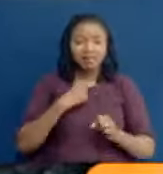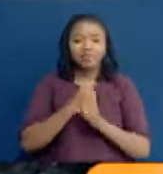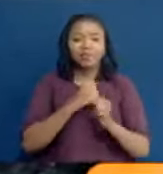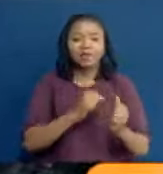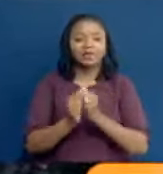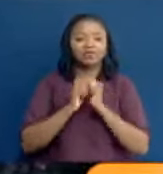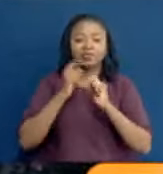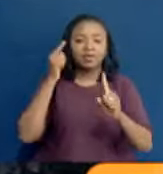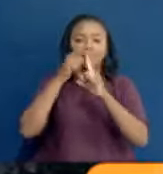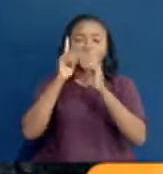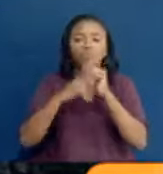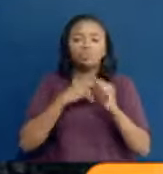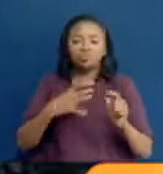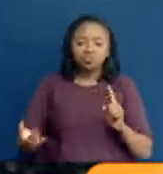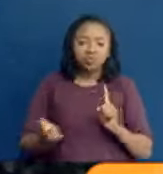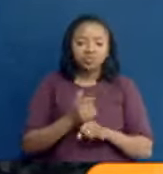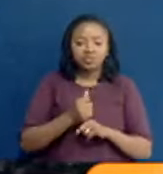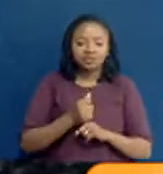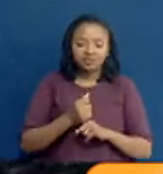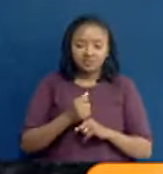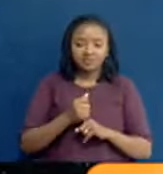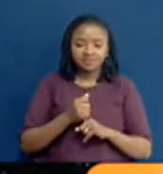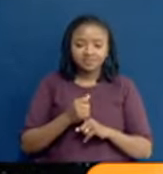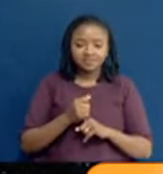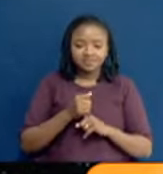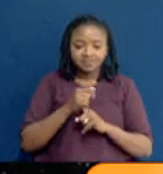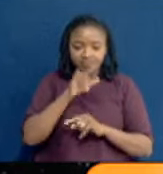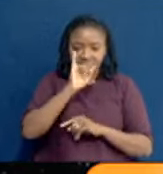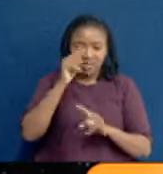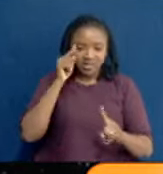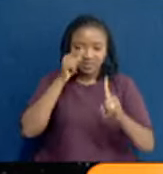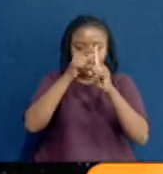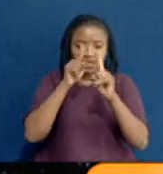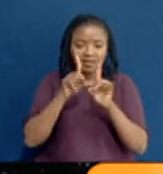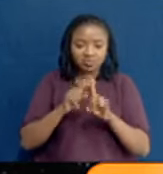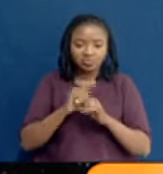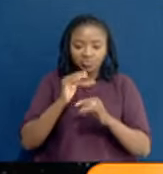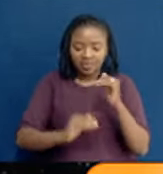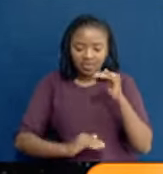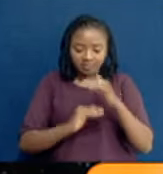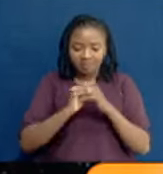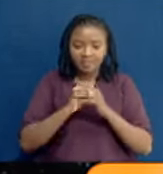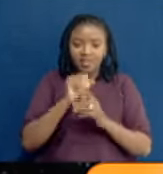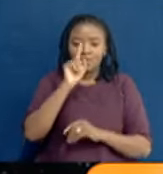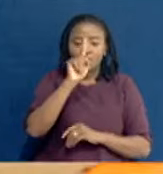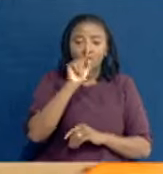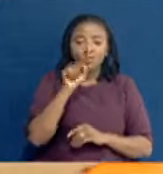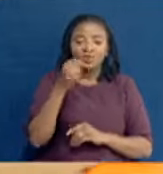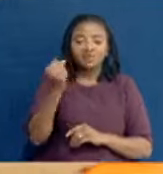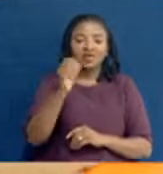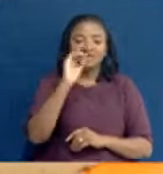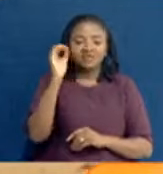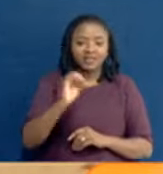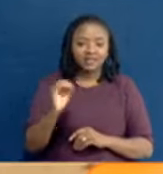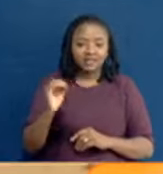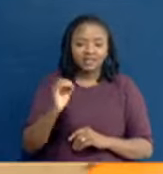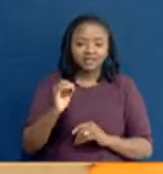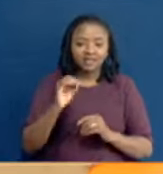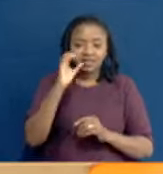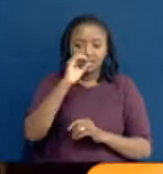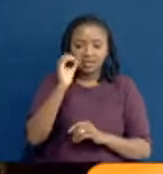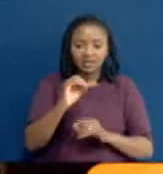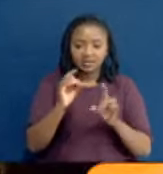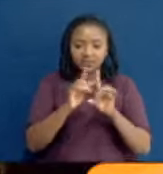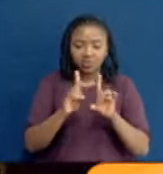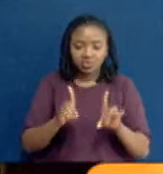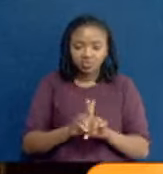achieving 2050 net zero emissions target, limiting global warming to 1.5 degrees centigrade. Kenya is working towards